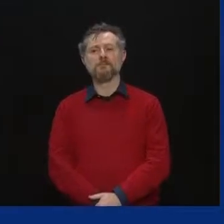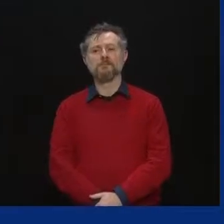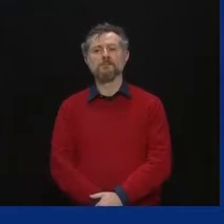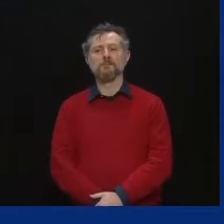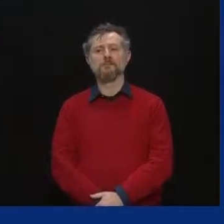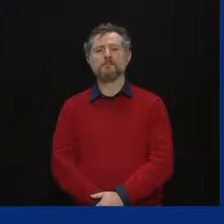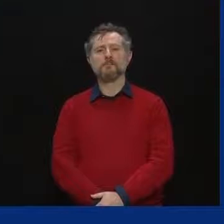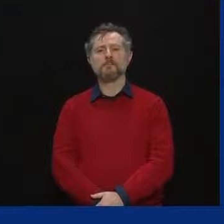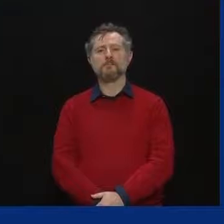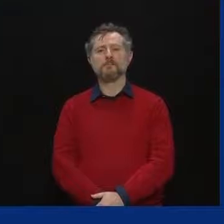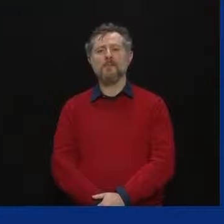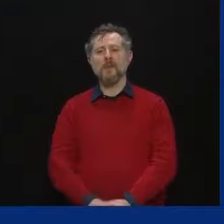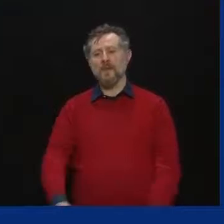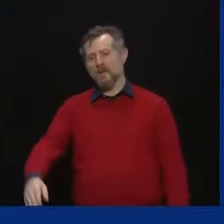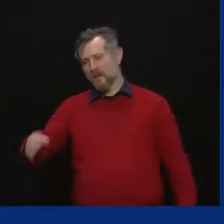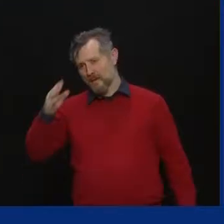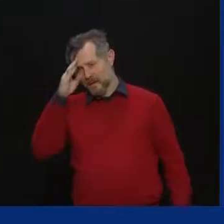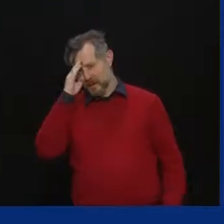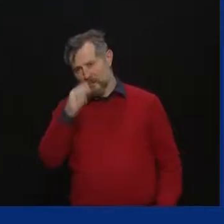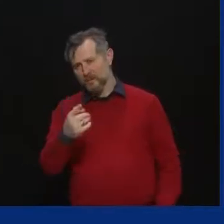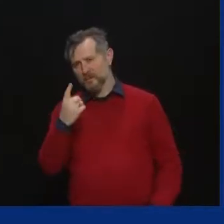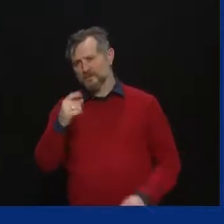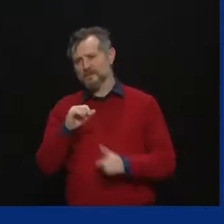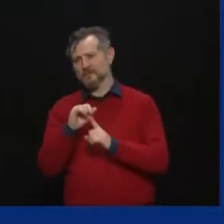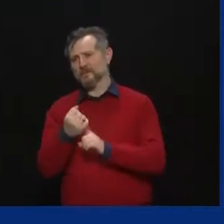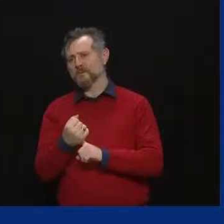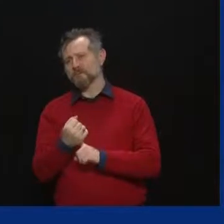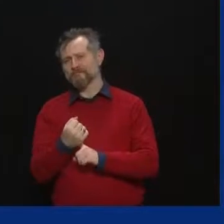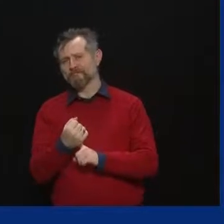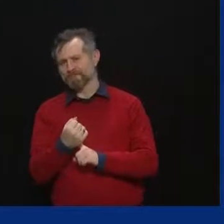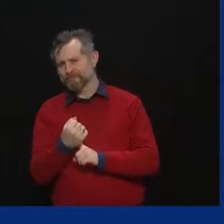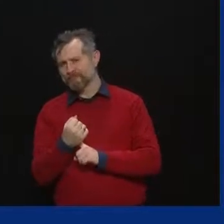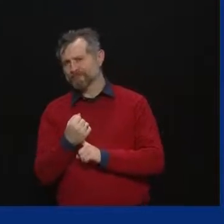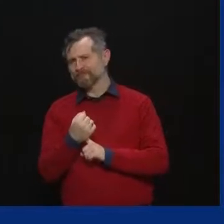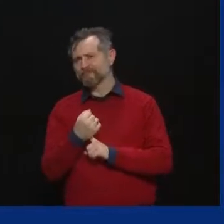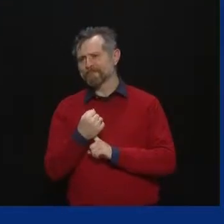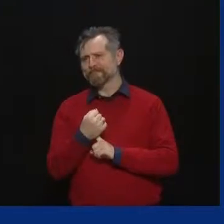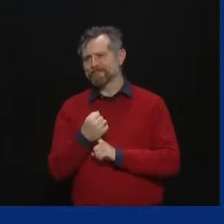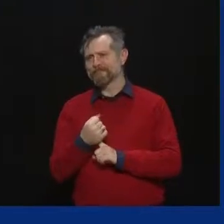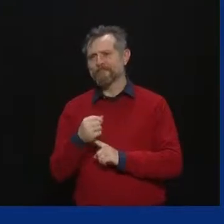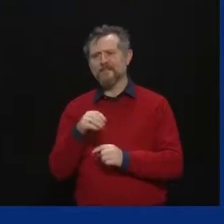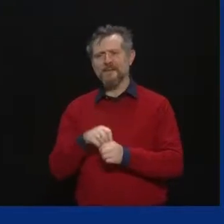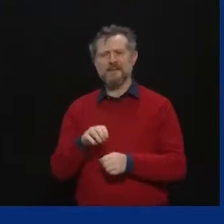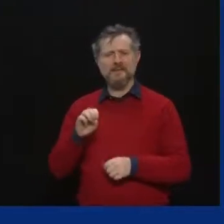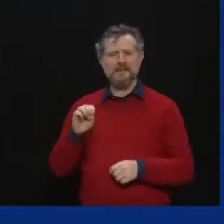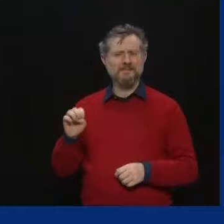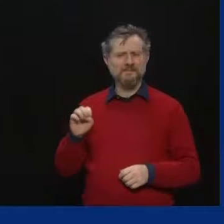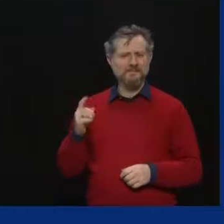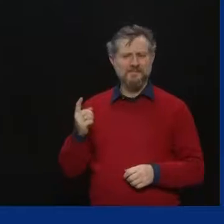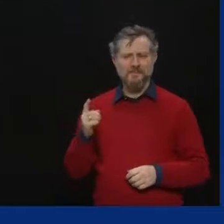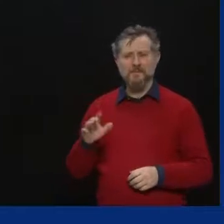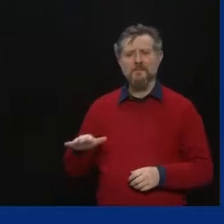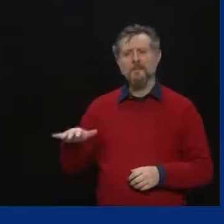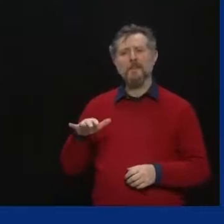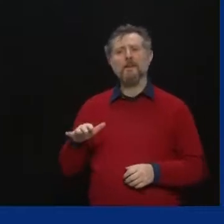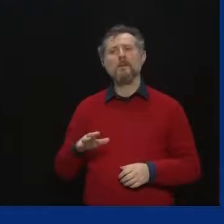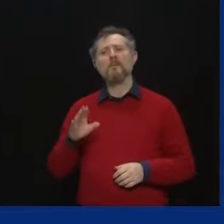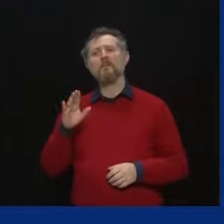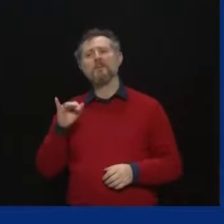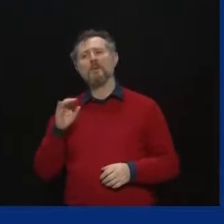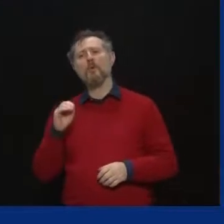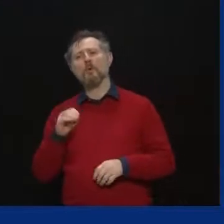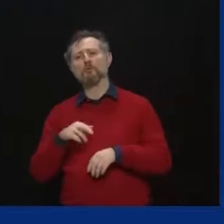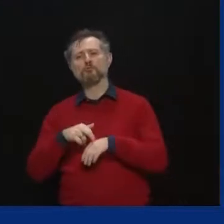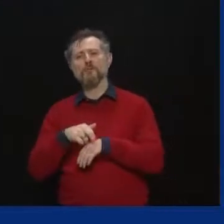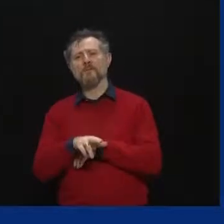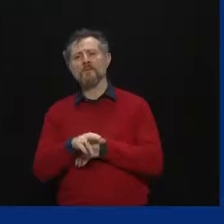Hi, Governor. There was a situation in East Midtown with a bioreference testing site, which is partnered